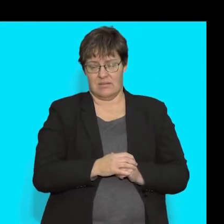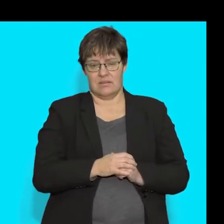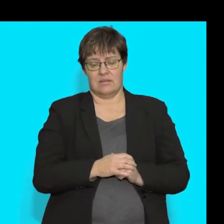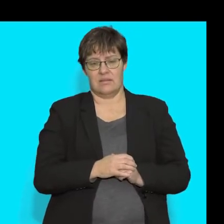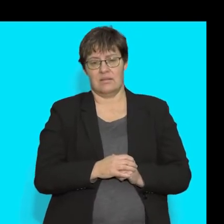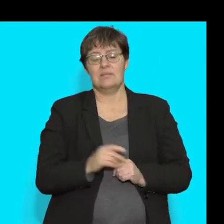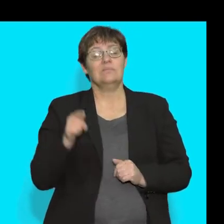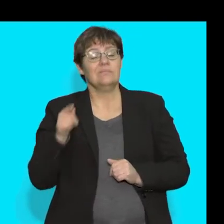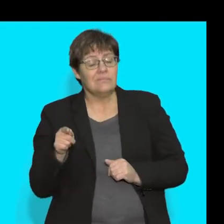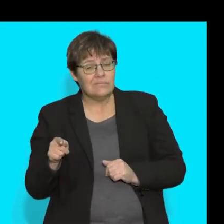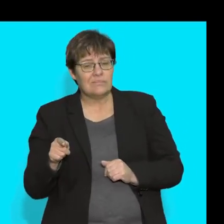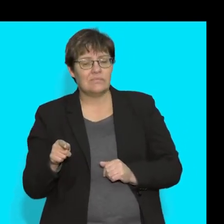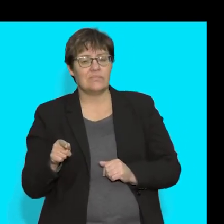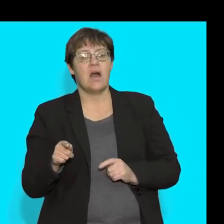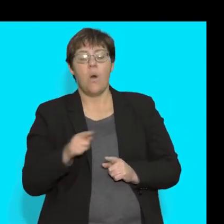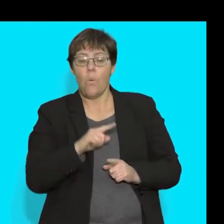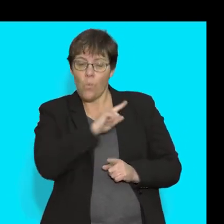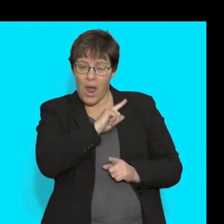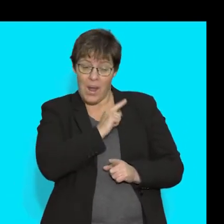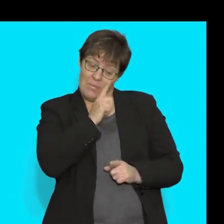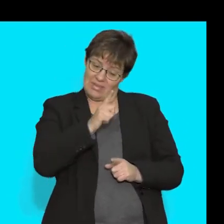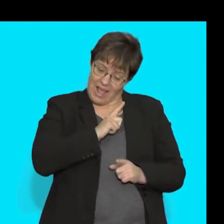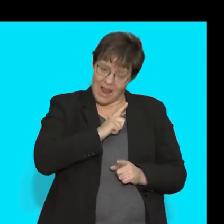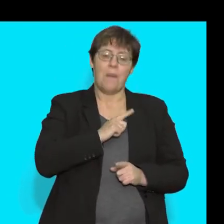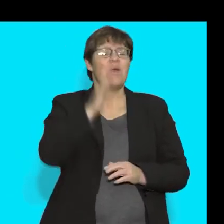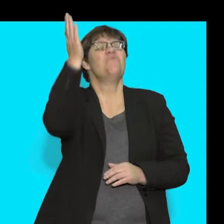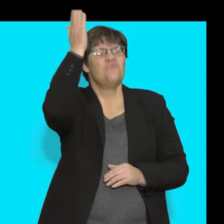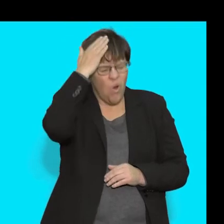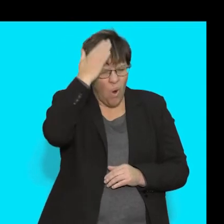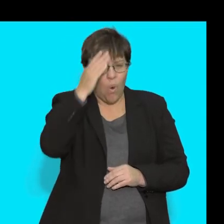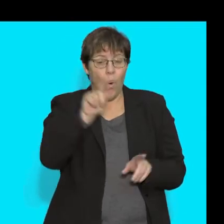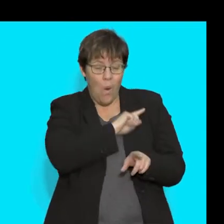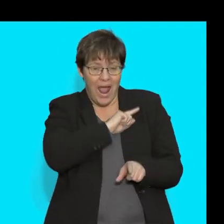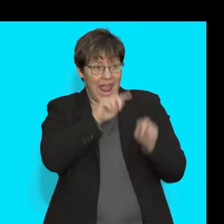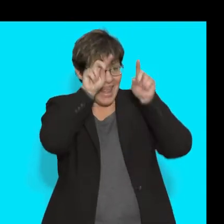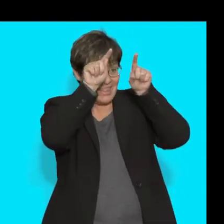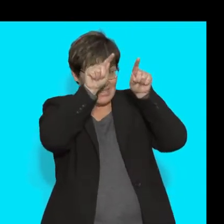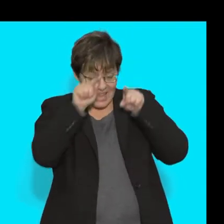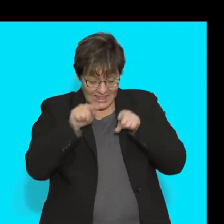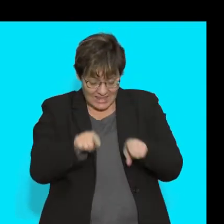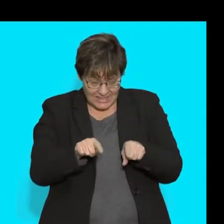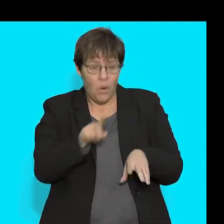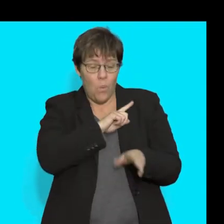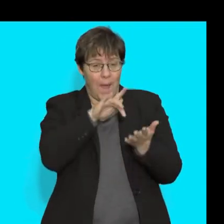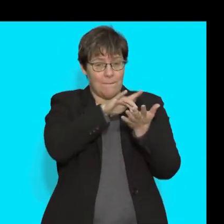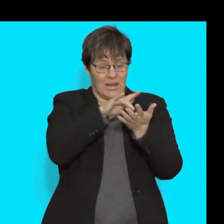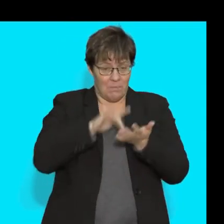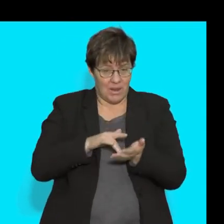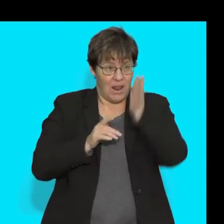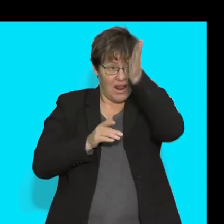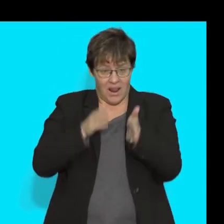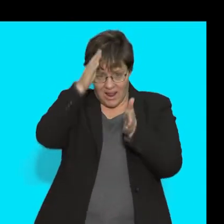that line. Sorry, that will be the implicit information based on the fact